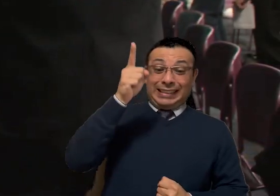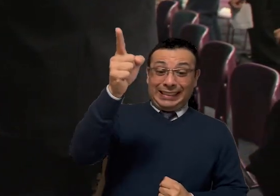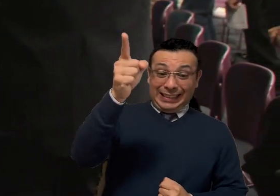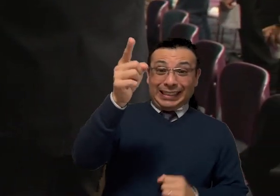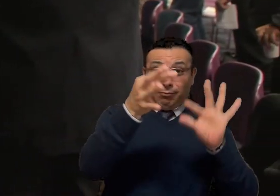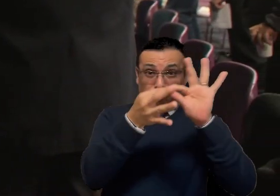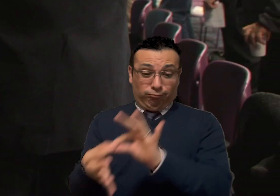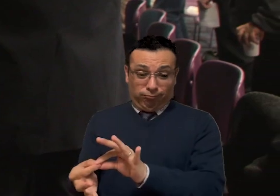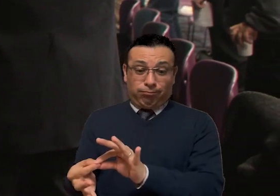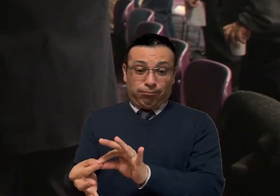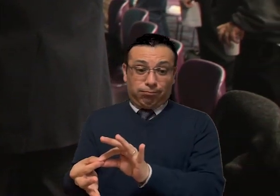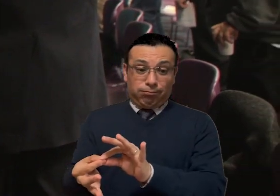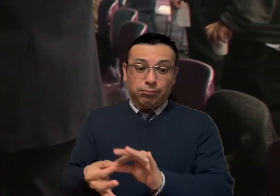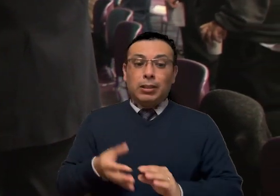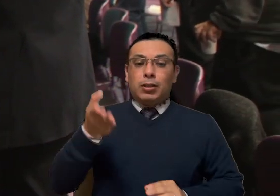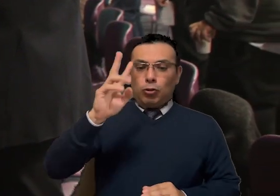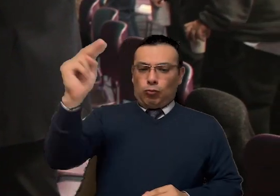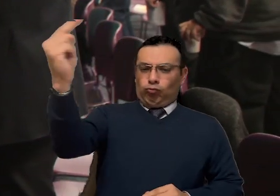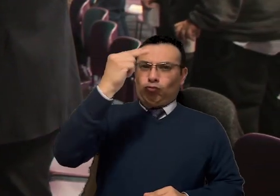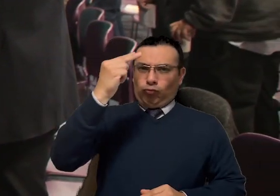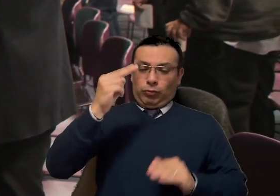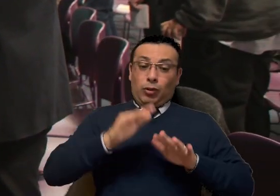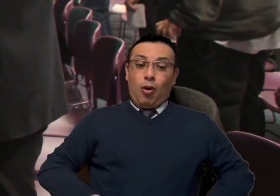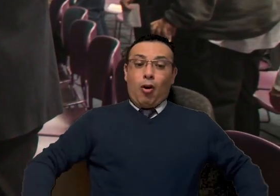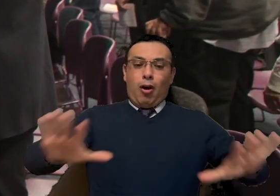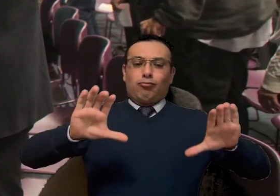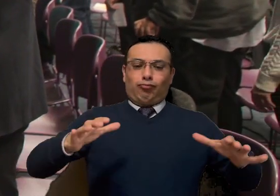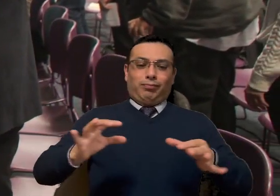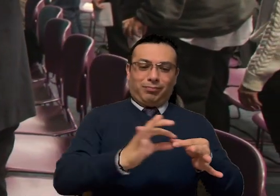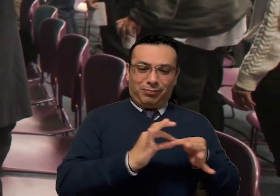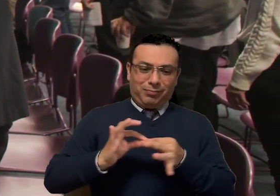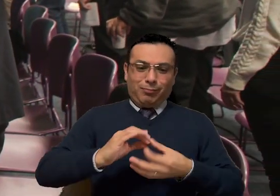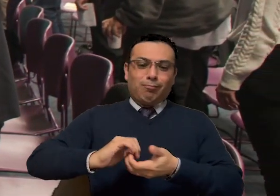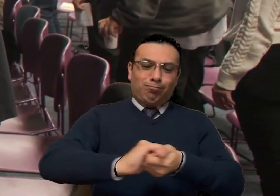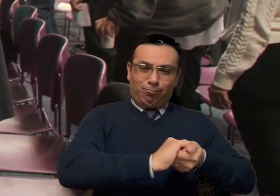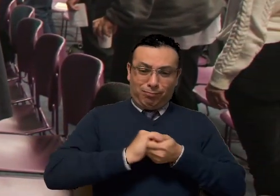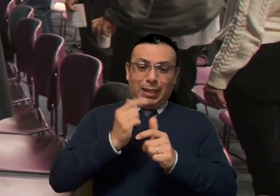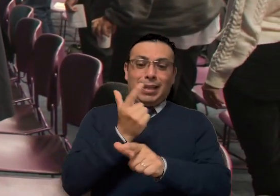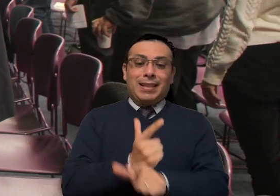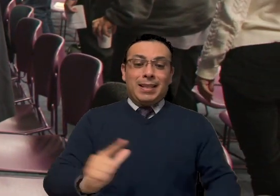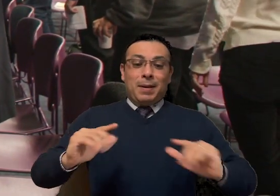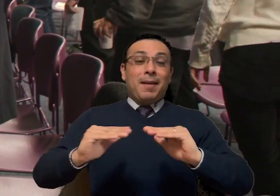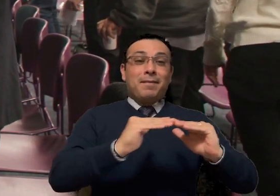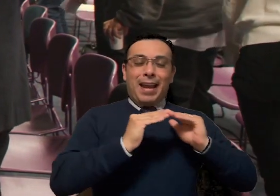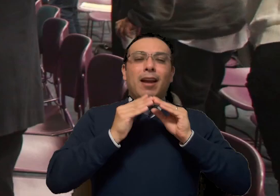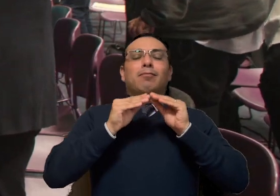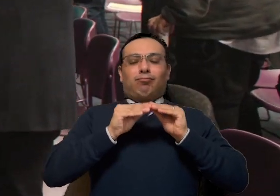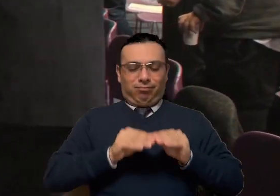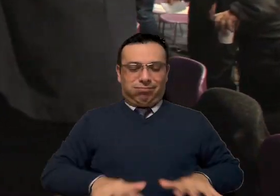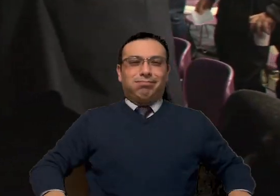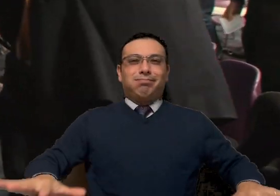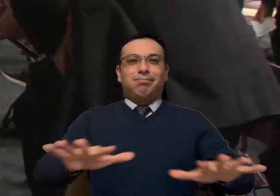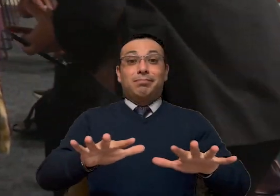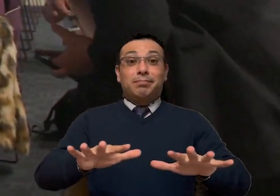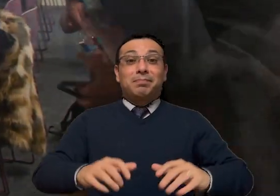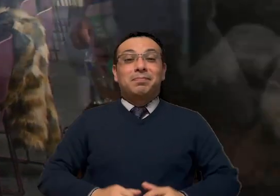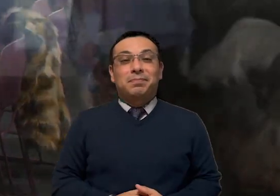one nation, under God, indivisible, with liberty and justice for all.